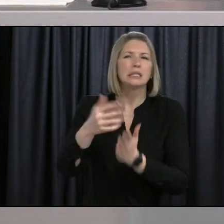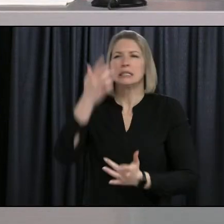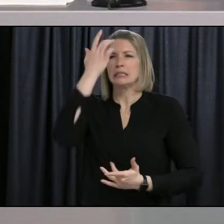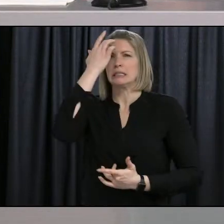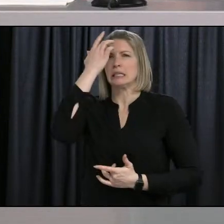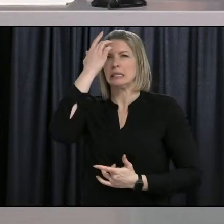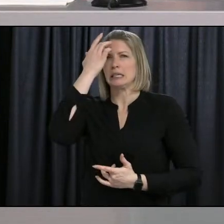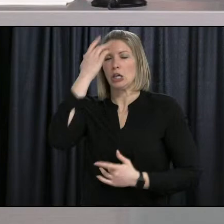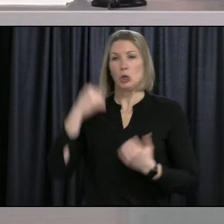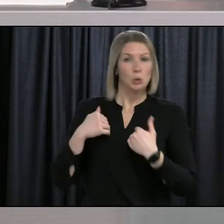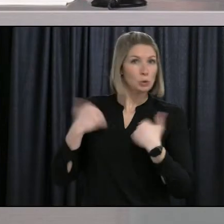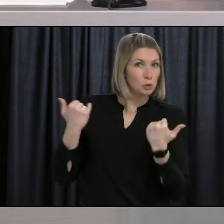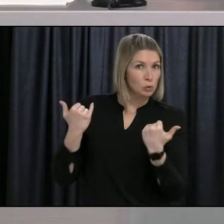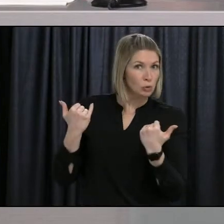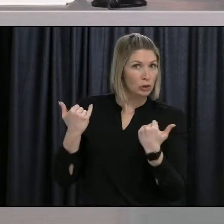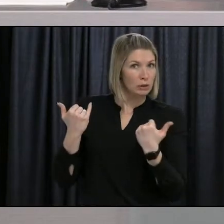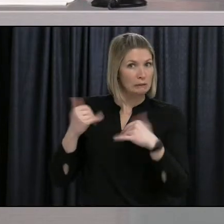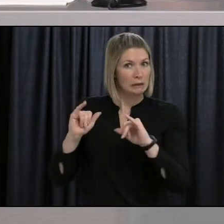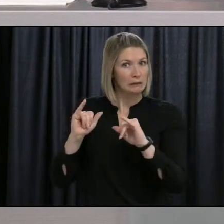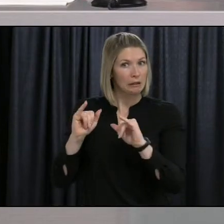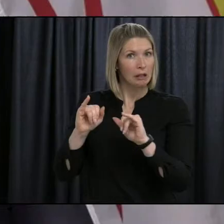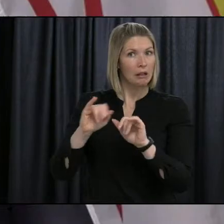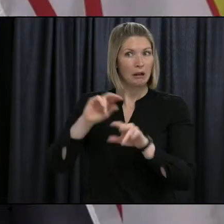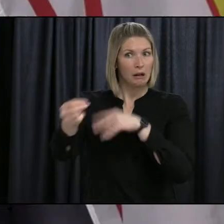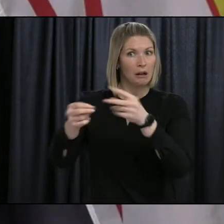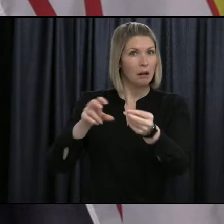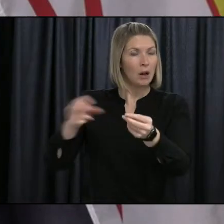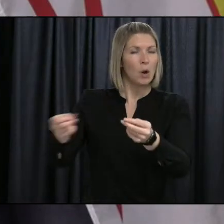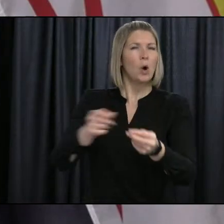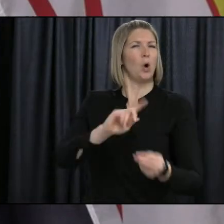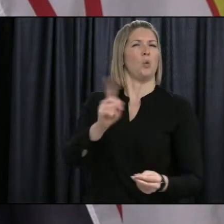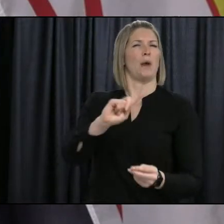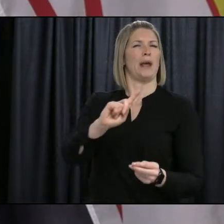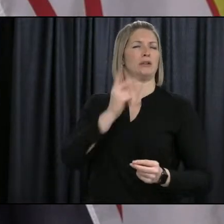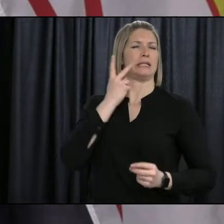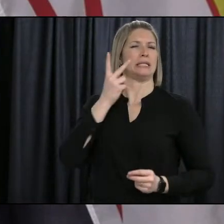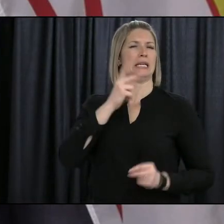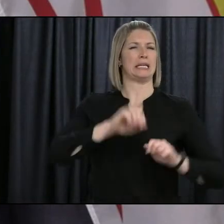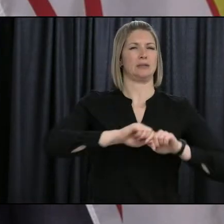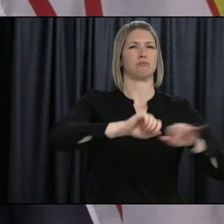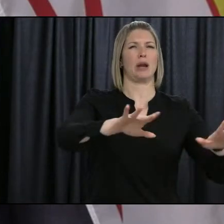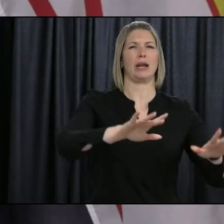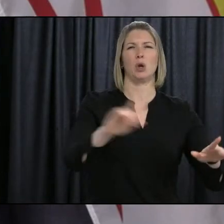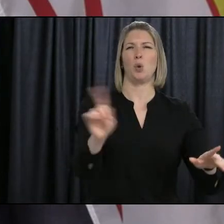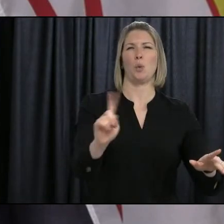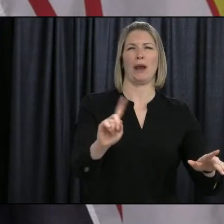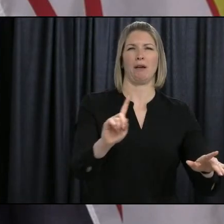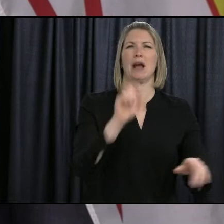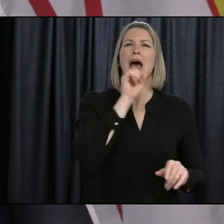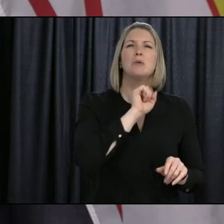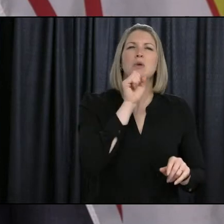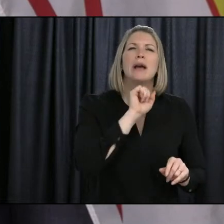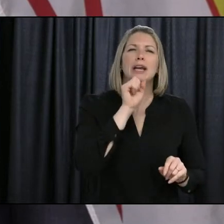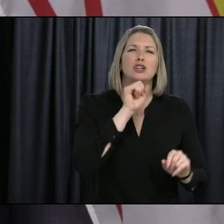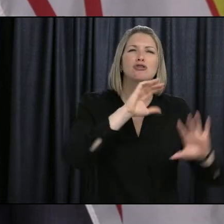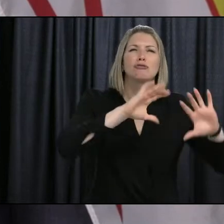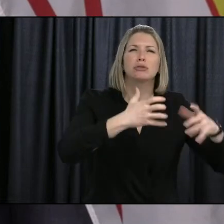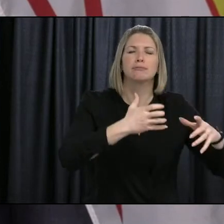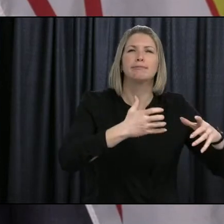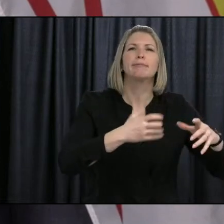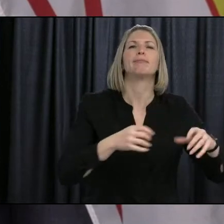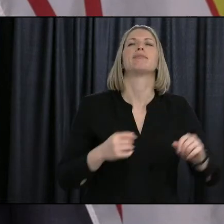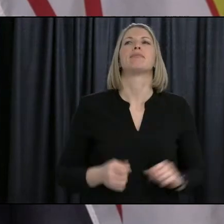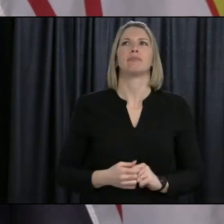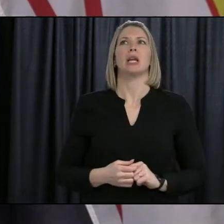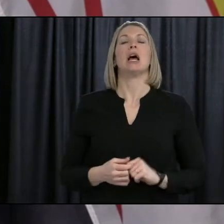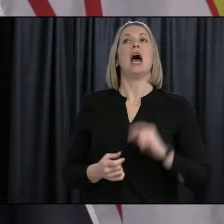Are we continuing to see the virus spread? What's happening right now? So at the moment, certainly, I think a lot of people were